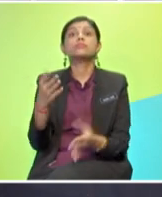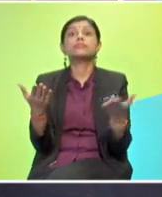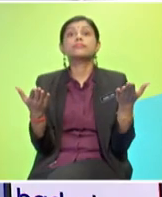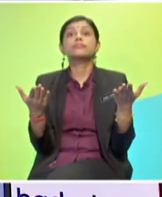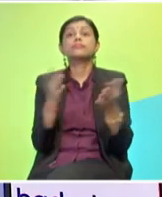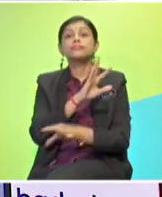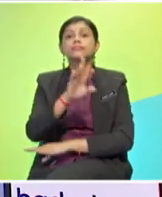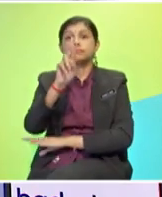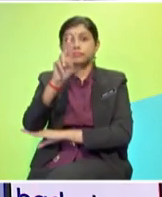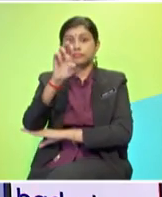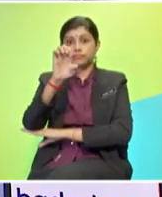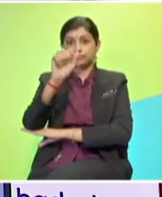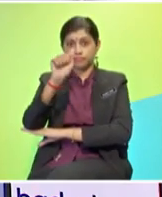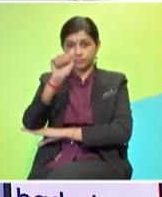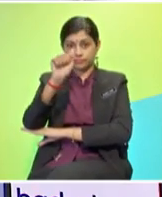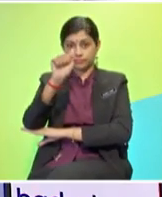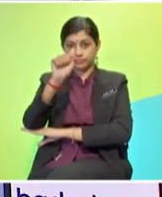Okay.